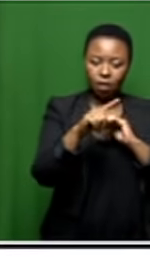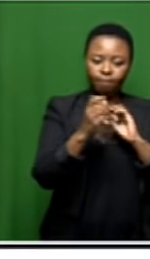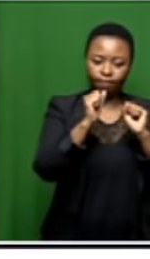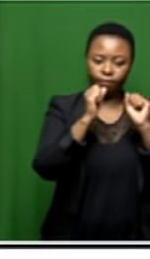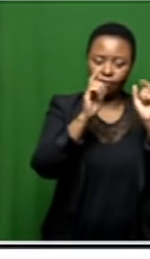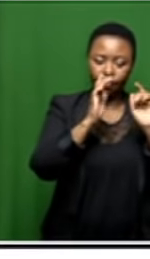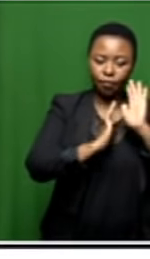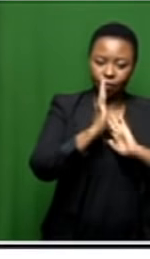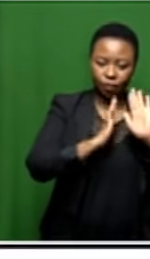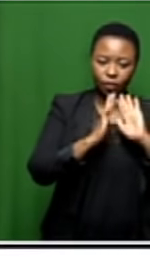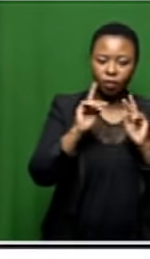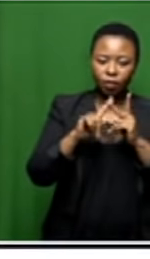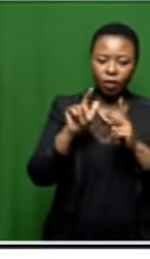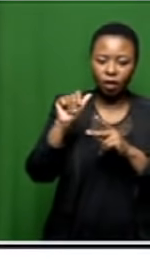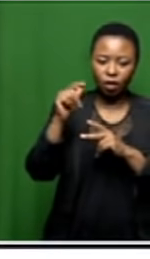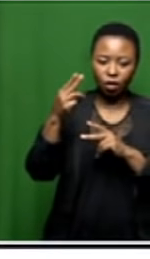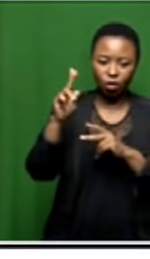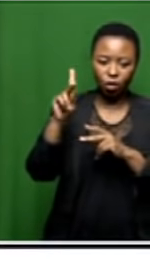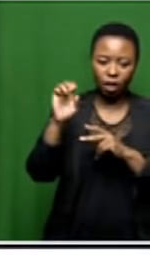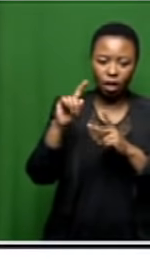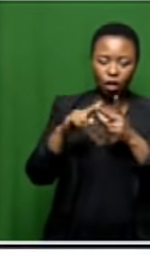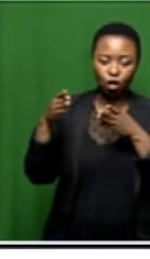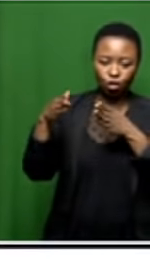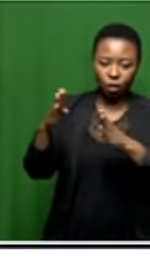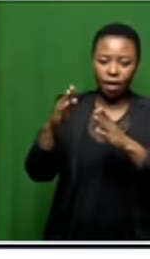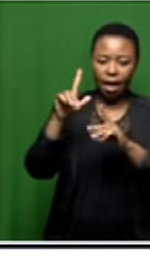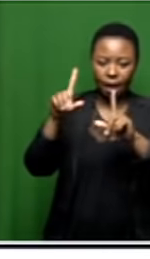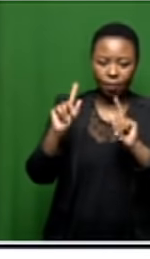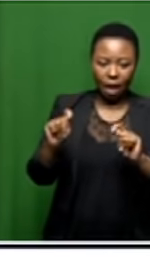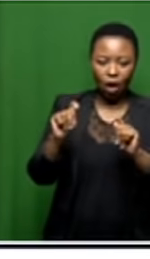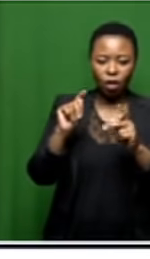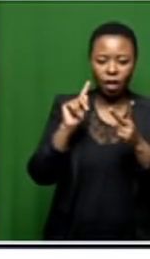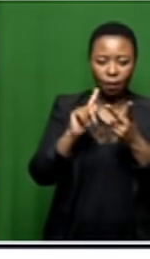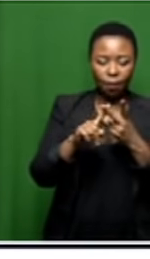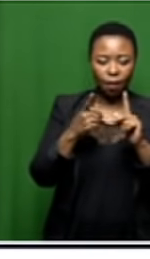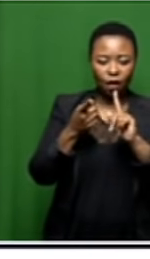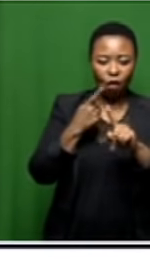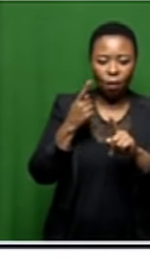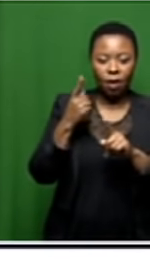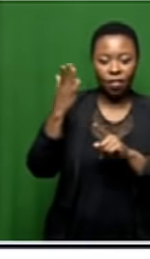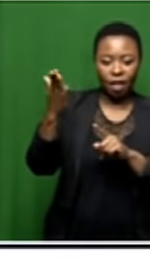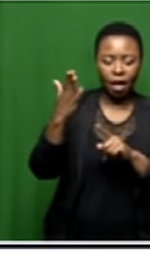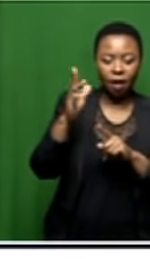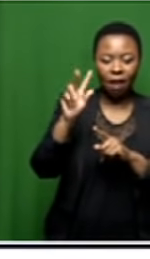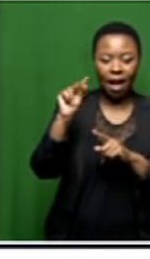Town. We've also got Atulek Joka also on the streets of Cape Town, and from there,